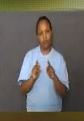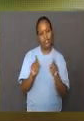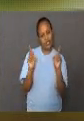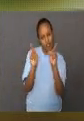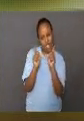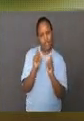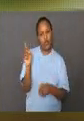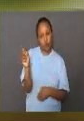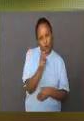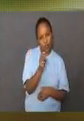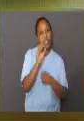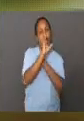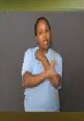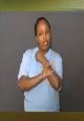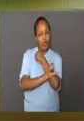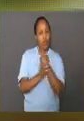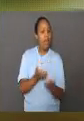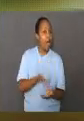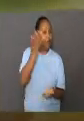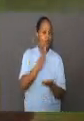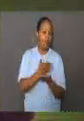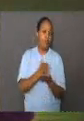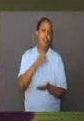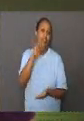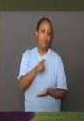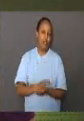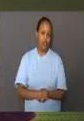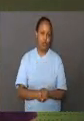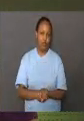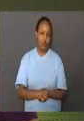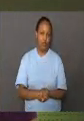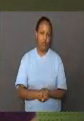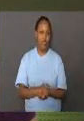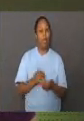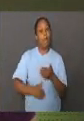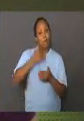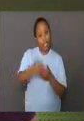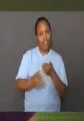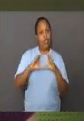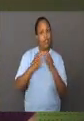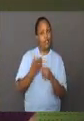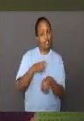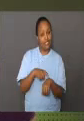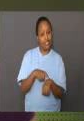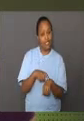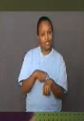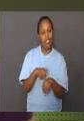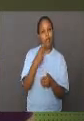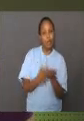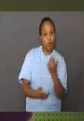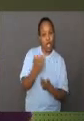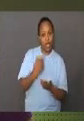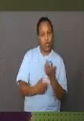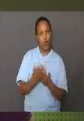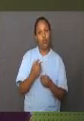fair share of the country's resources. In our next lesson, we will talk